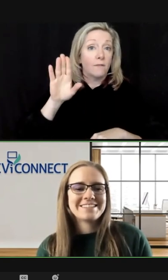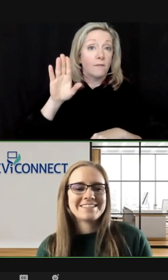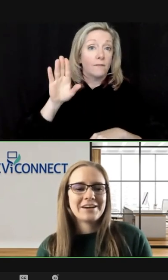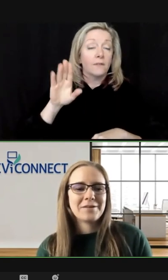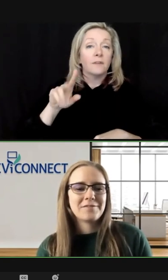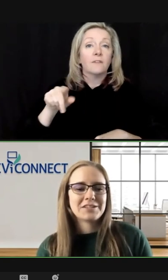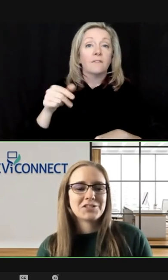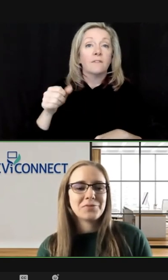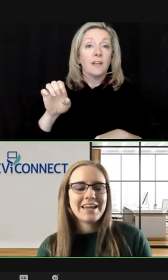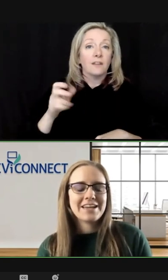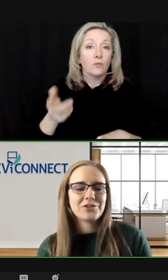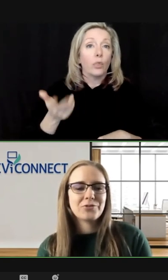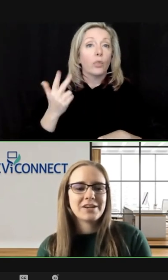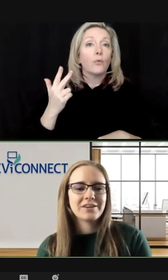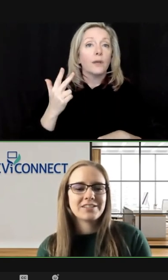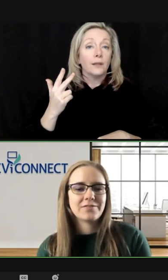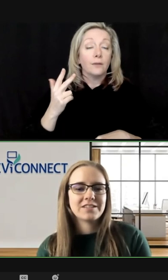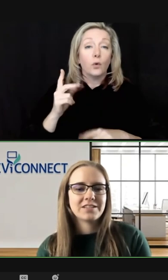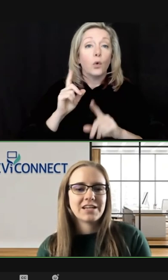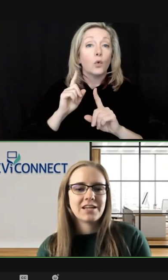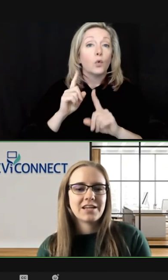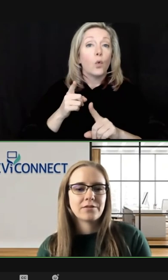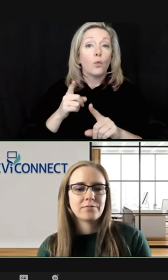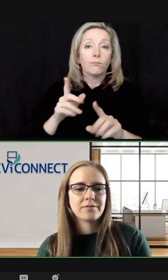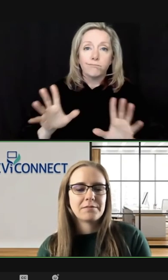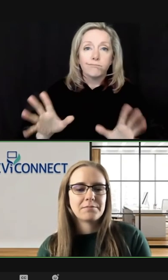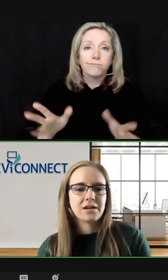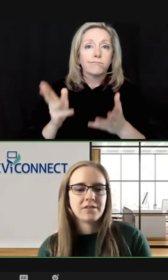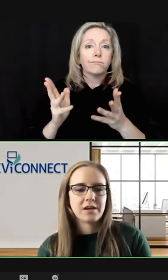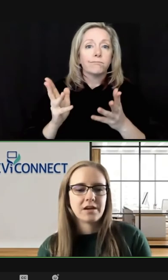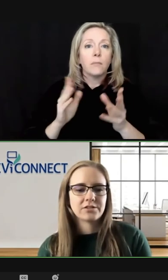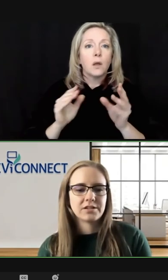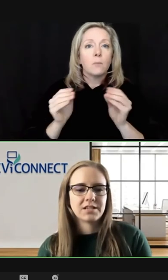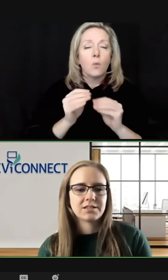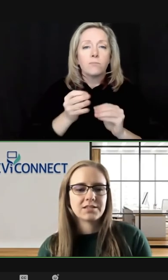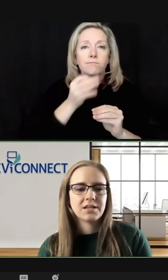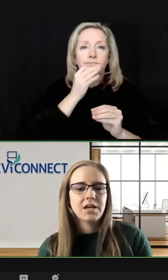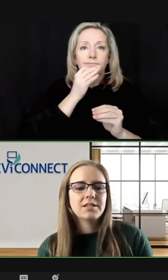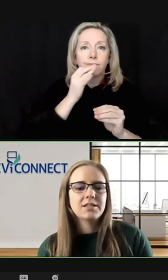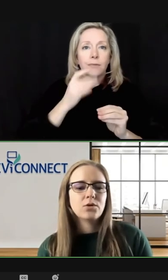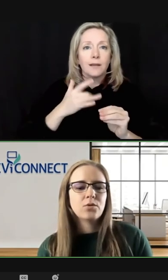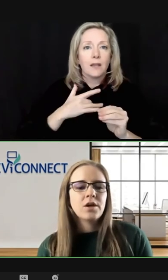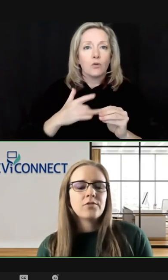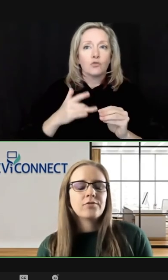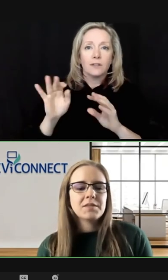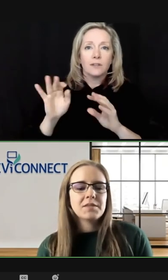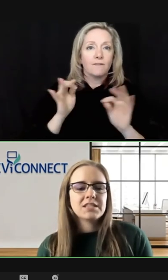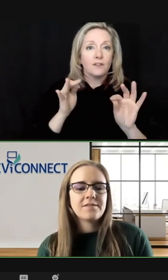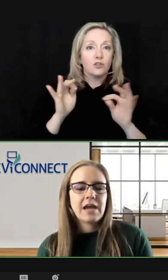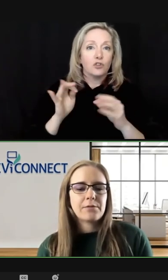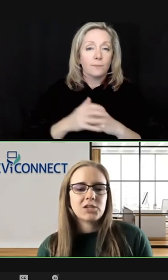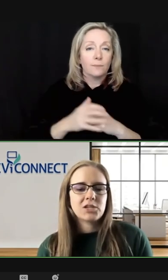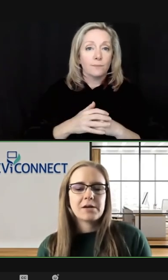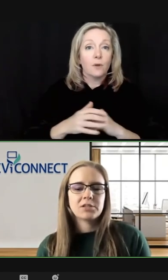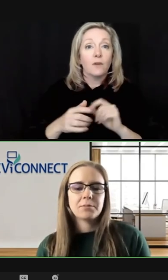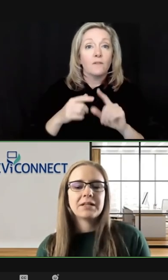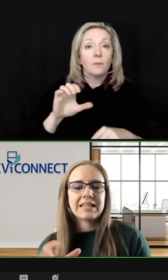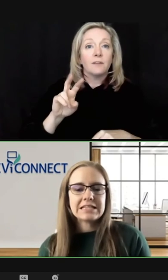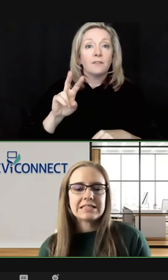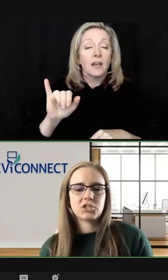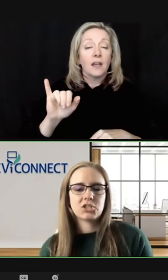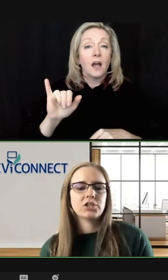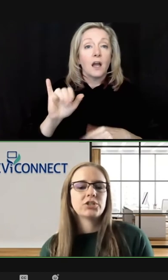phase is phase 3, and your goal here is to facilitate the refinement of the characteristics. And so from the Cvi Range, we are